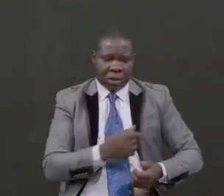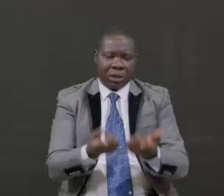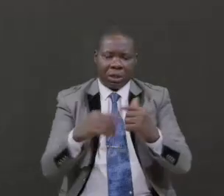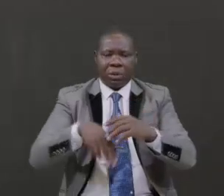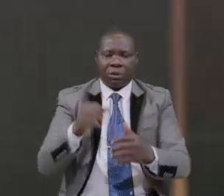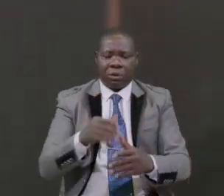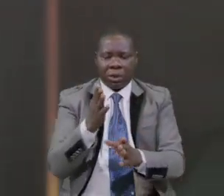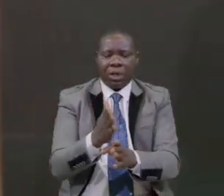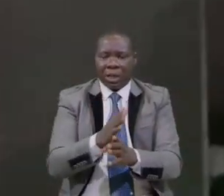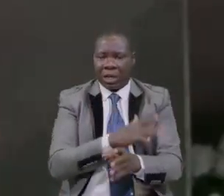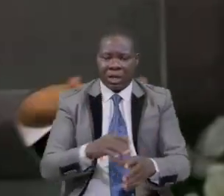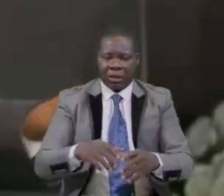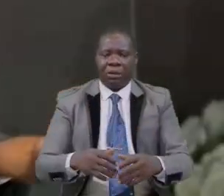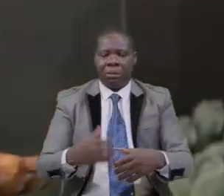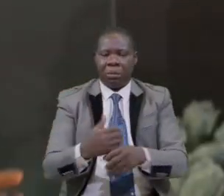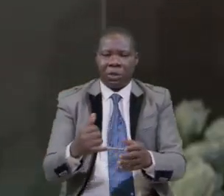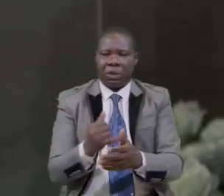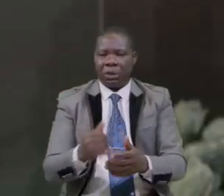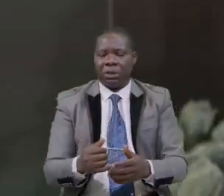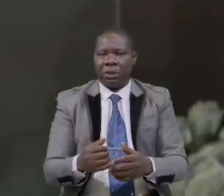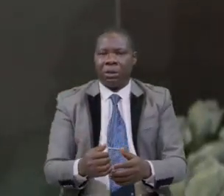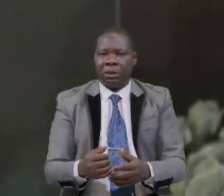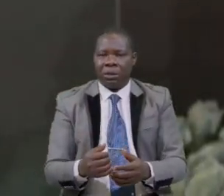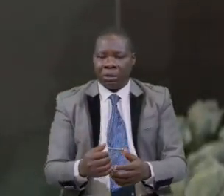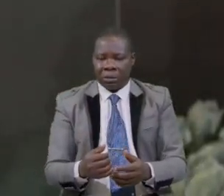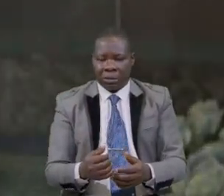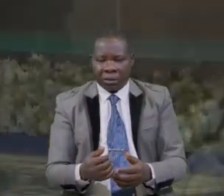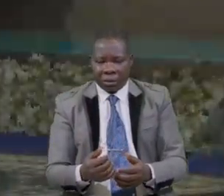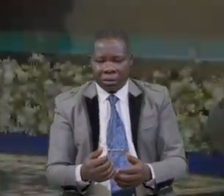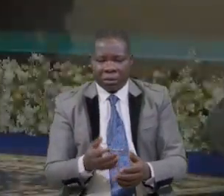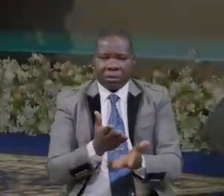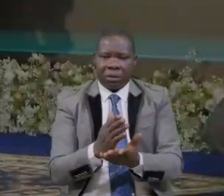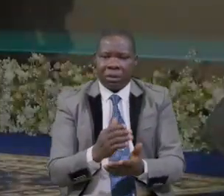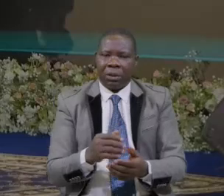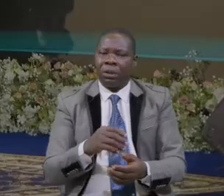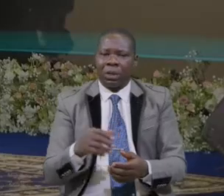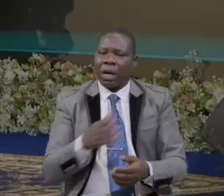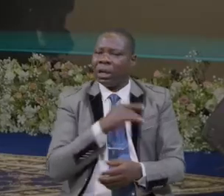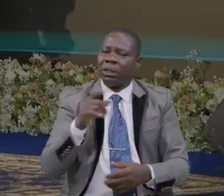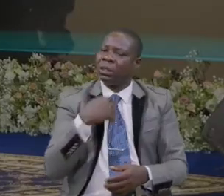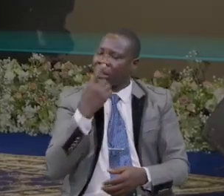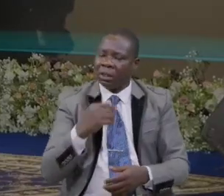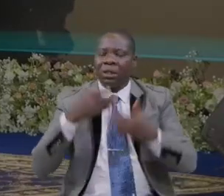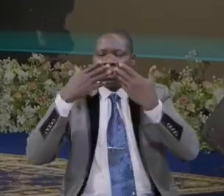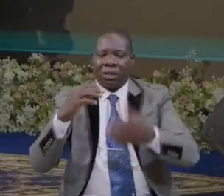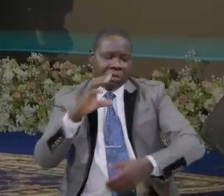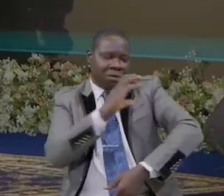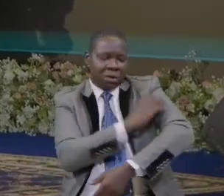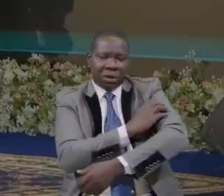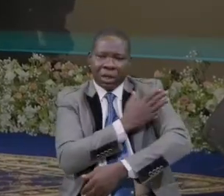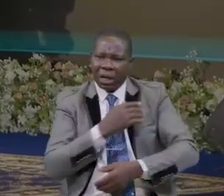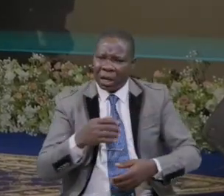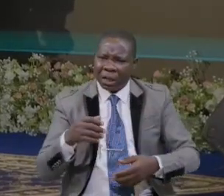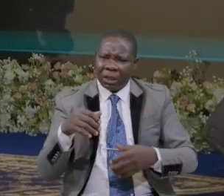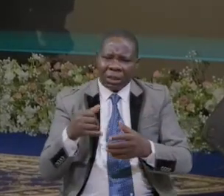says, thank you, Captain. He wasn't Captain, he was just a sergeant. And so, but Alexander had mentioned it, thank you, Captain.